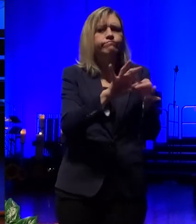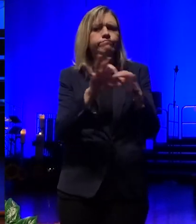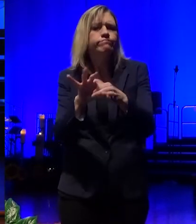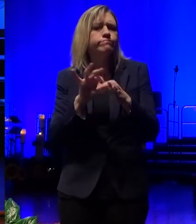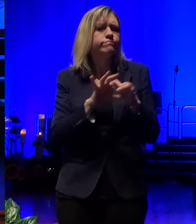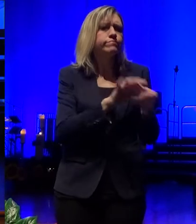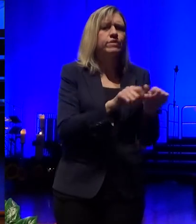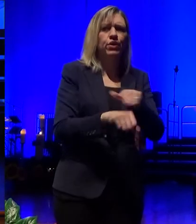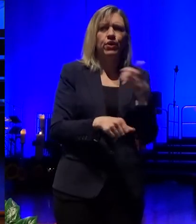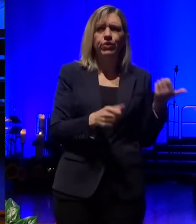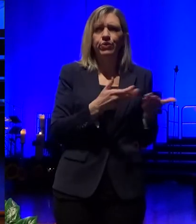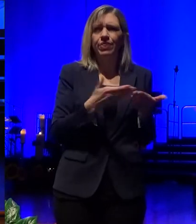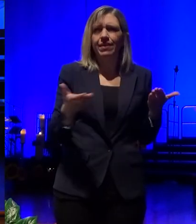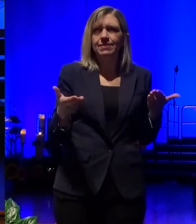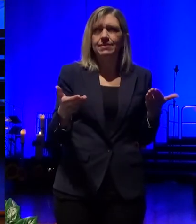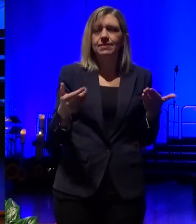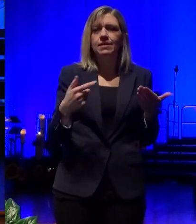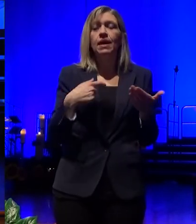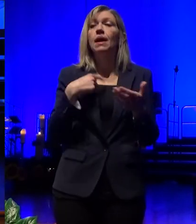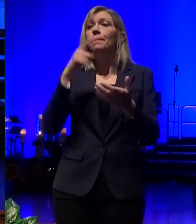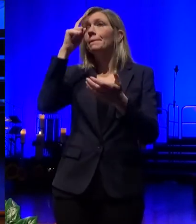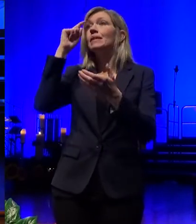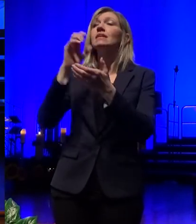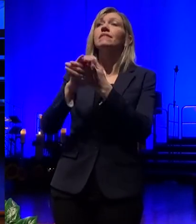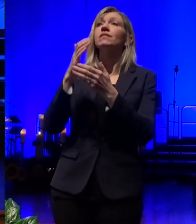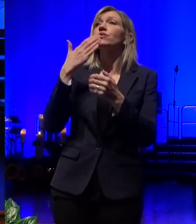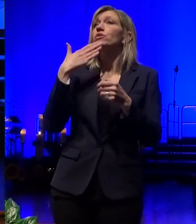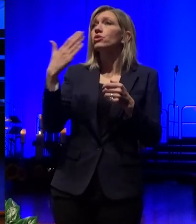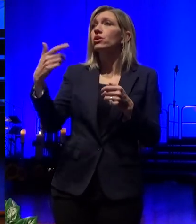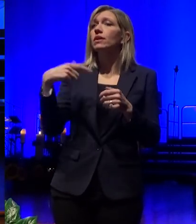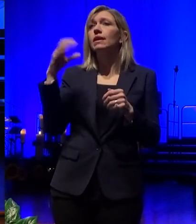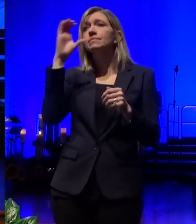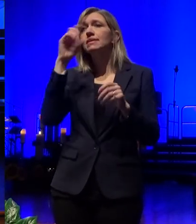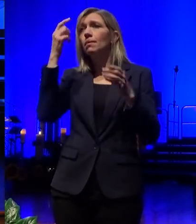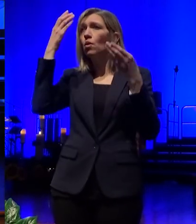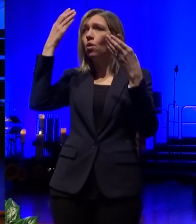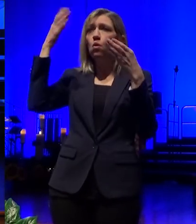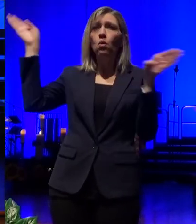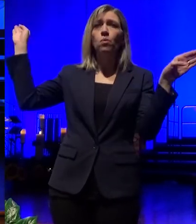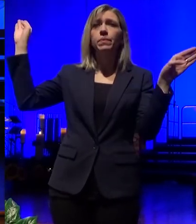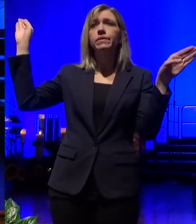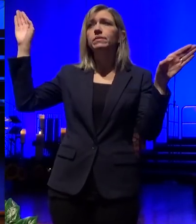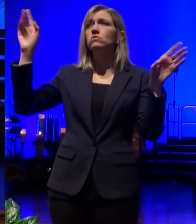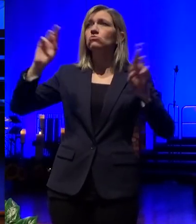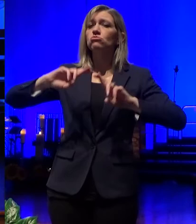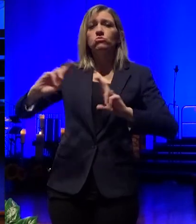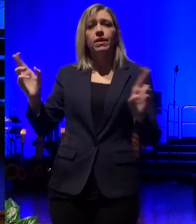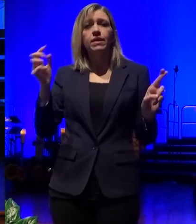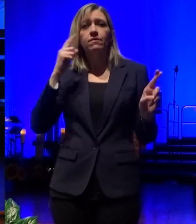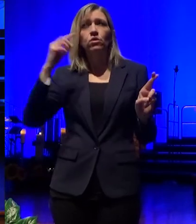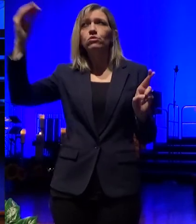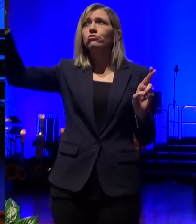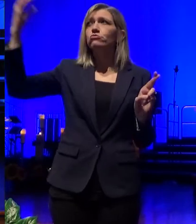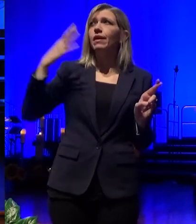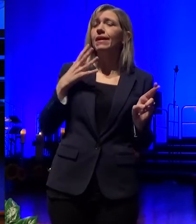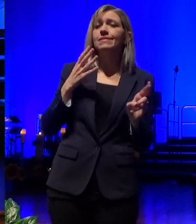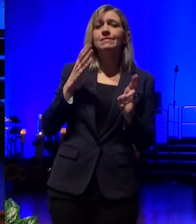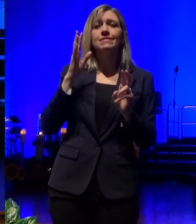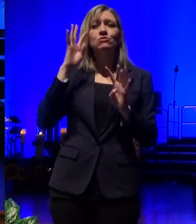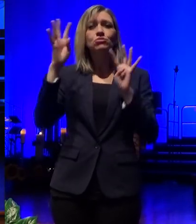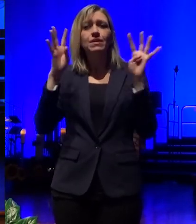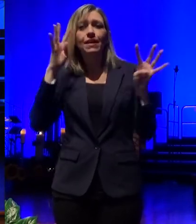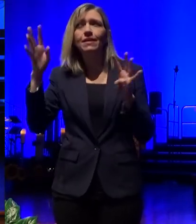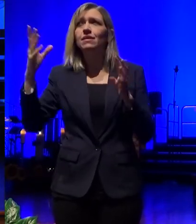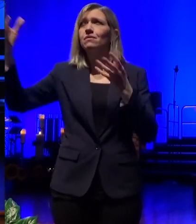than I'm believing in the good that I'm seeking and I'm open and allowing the grace and the creative source to flow through